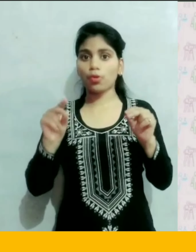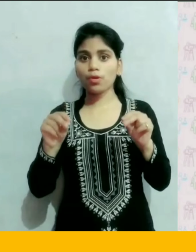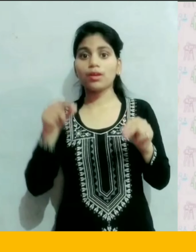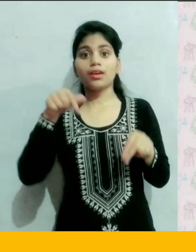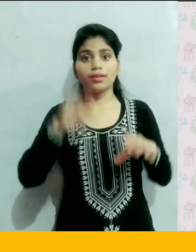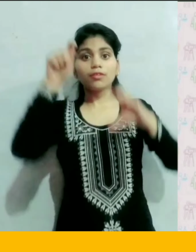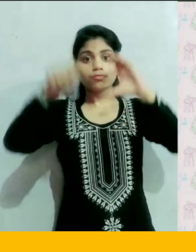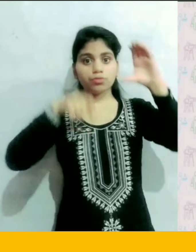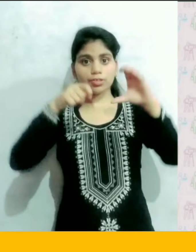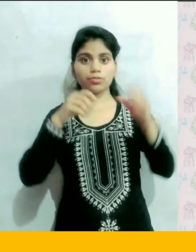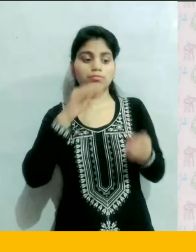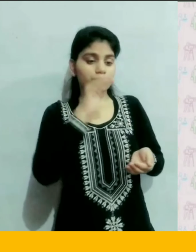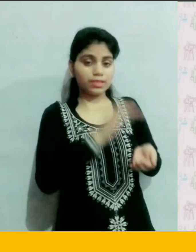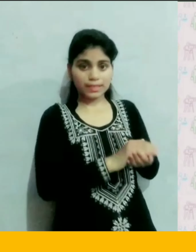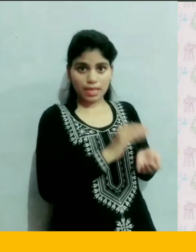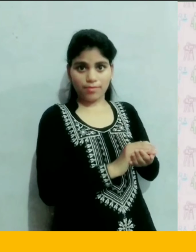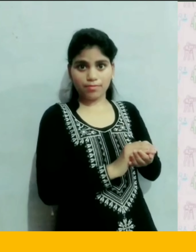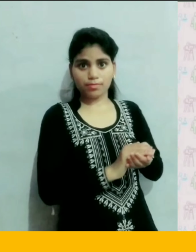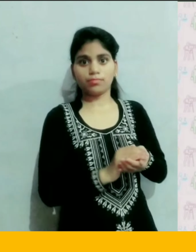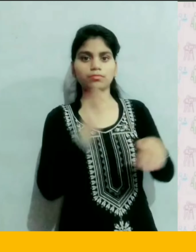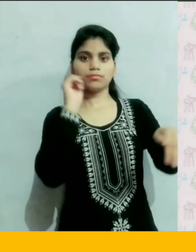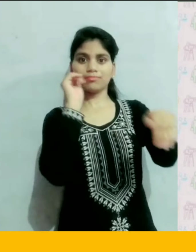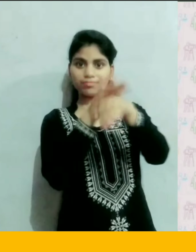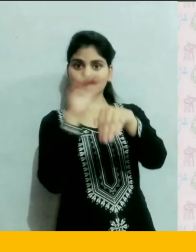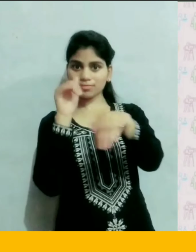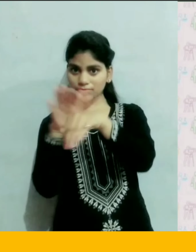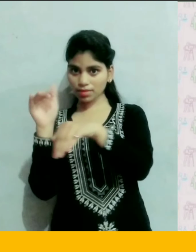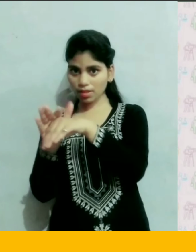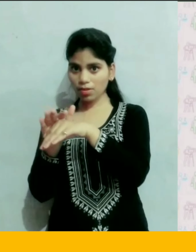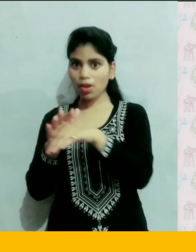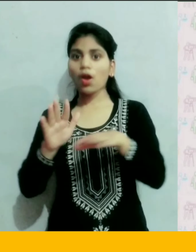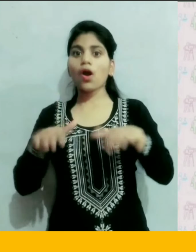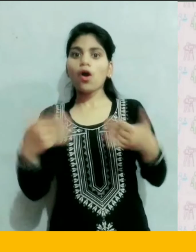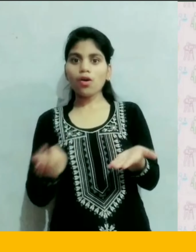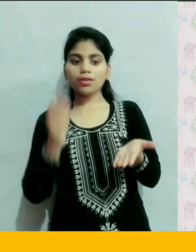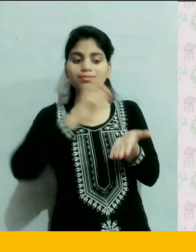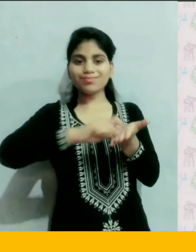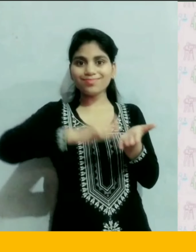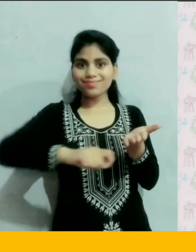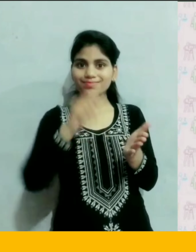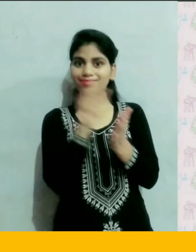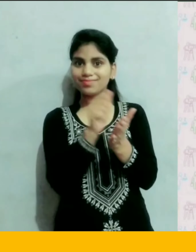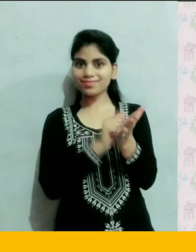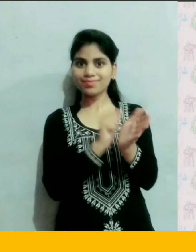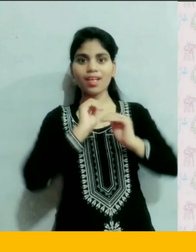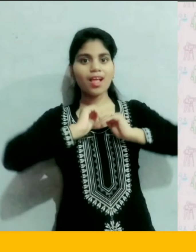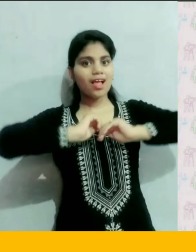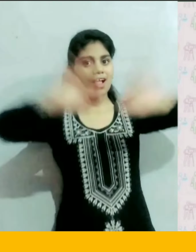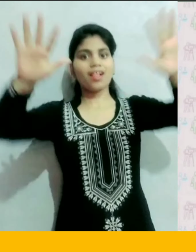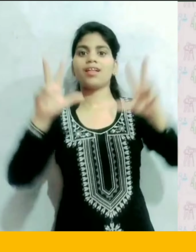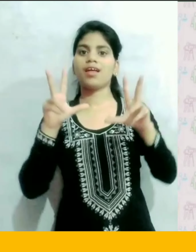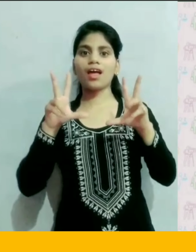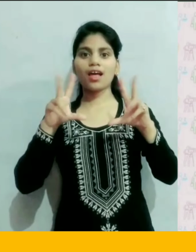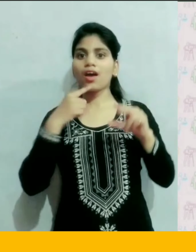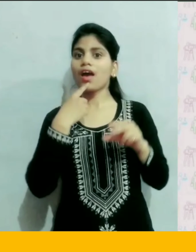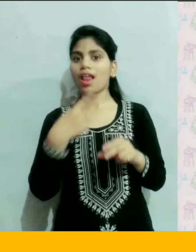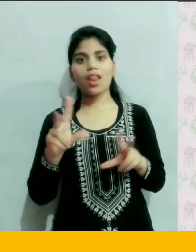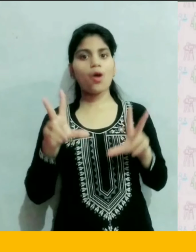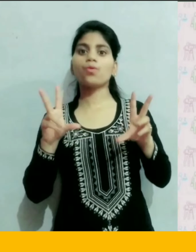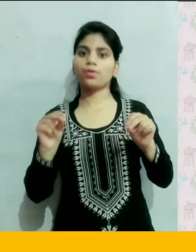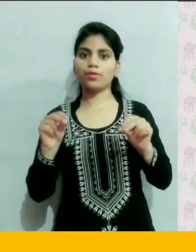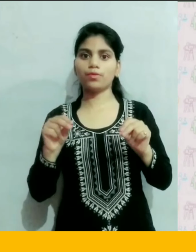digital content be reproduced, stored, or distributed in any or by any means